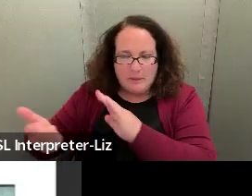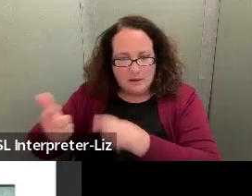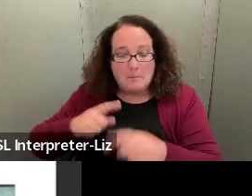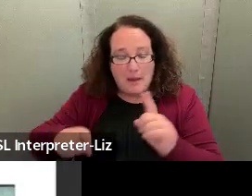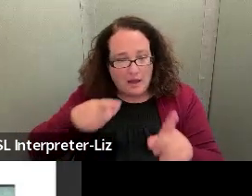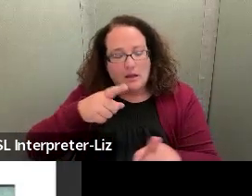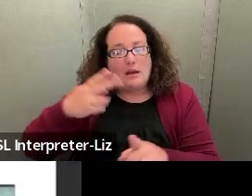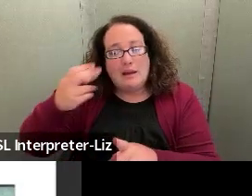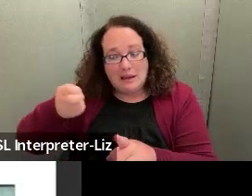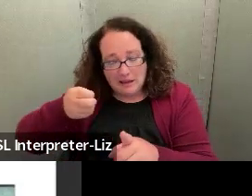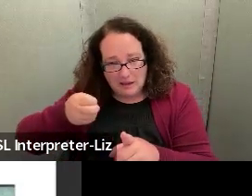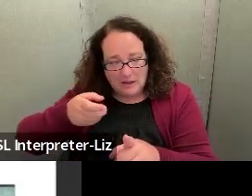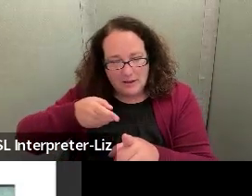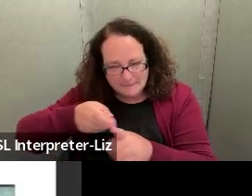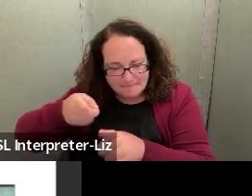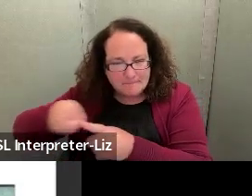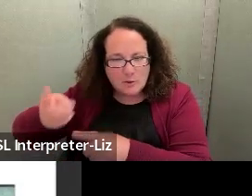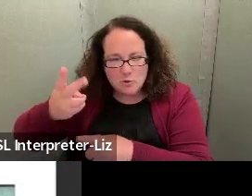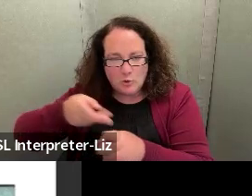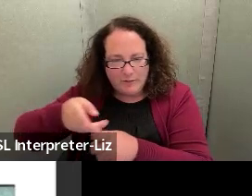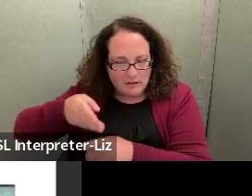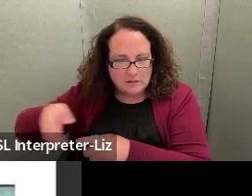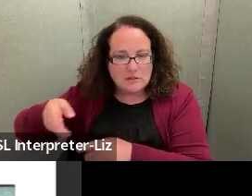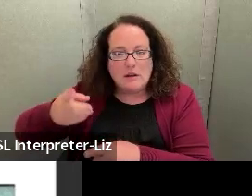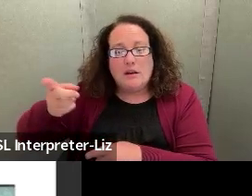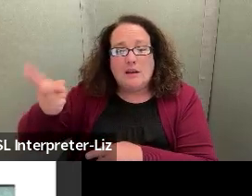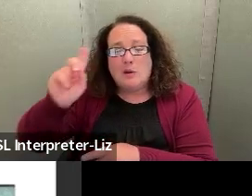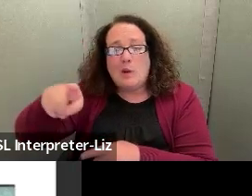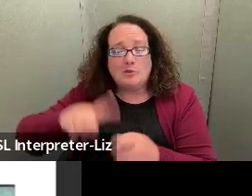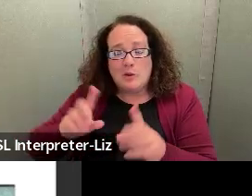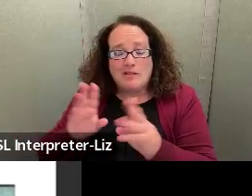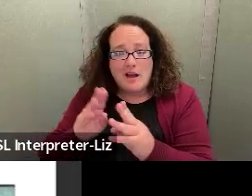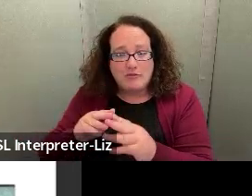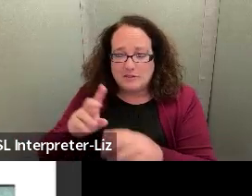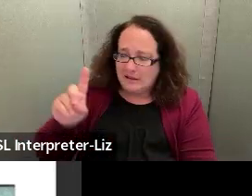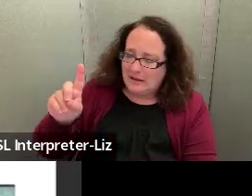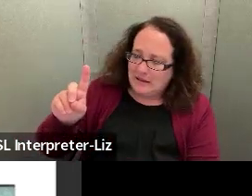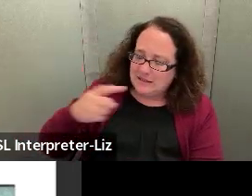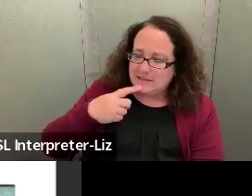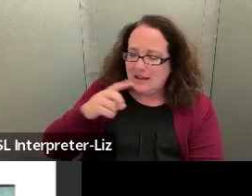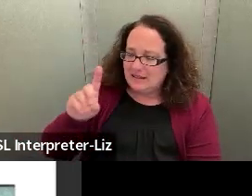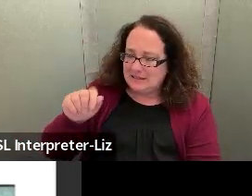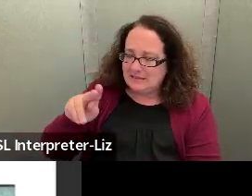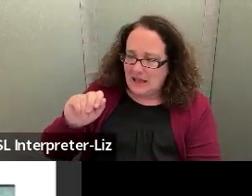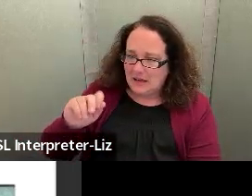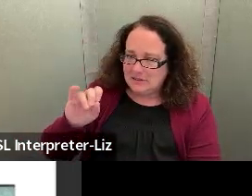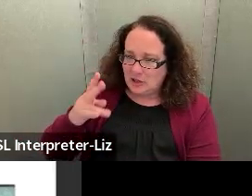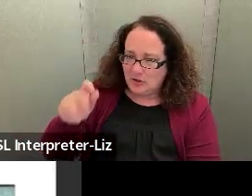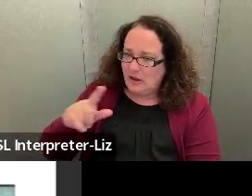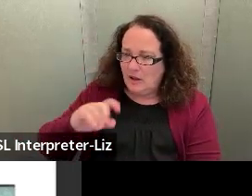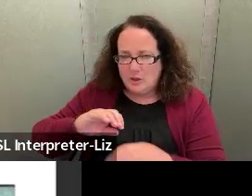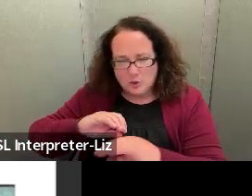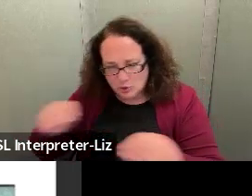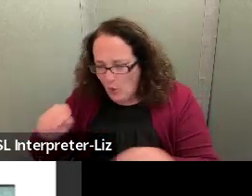different fields, he told him once at a conference that, Dan Sheckman, there's no such thing as quasi crystals, only